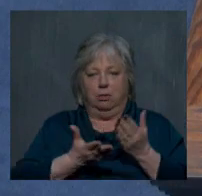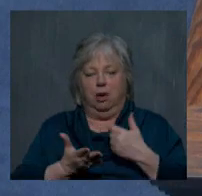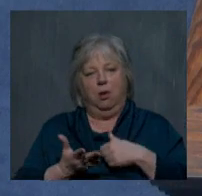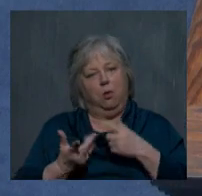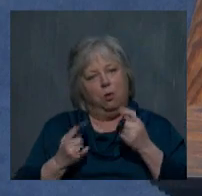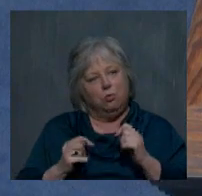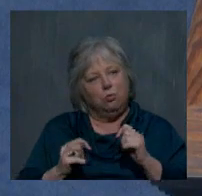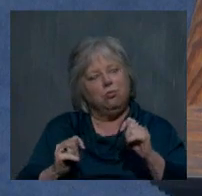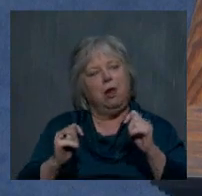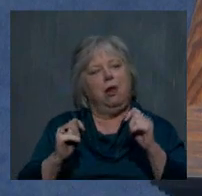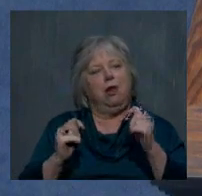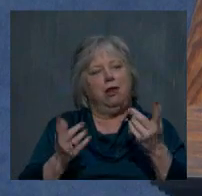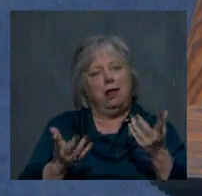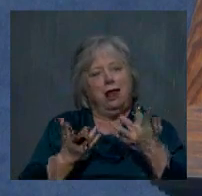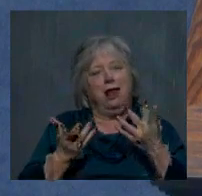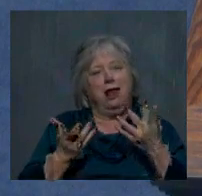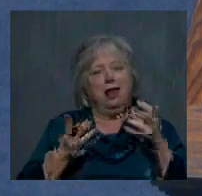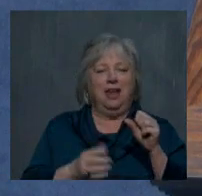trying to get some. Yeah,